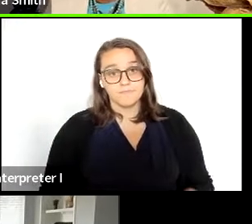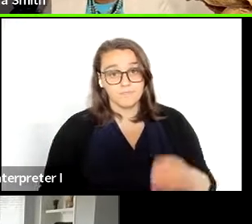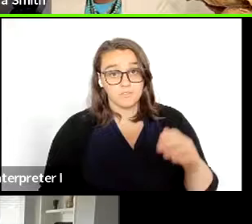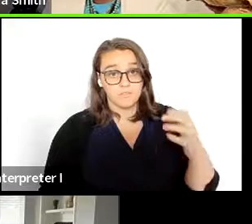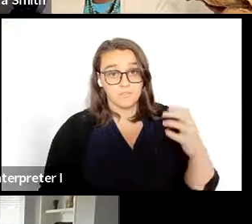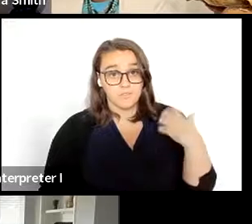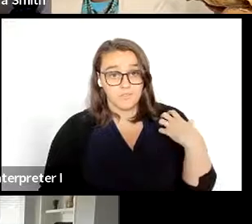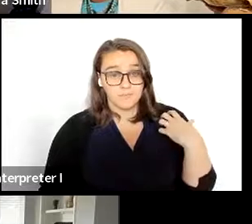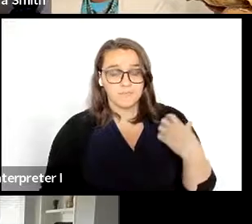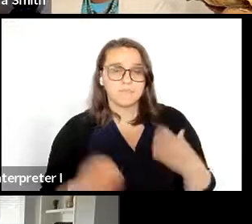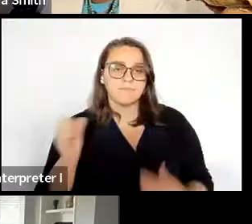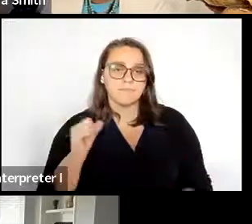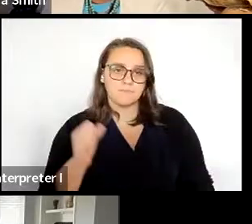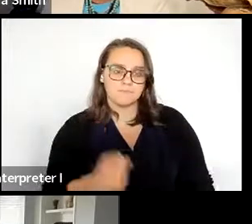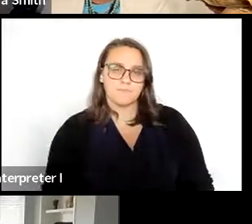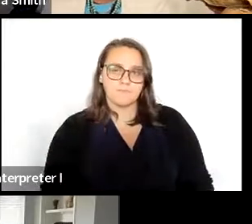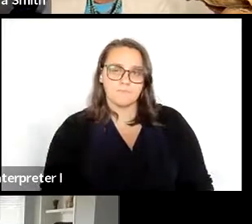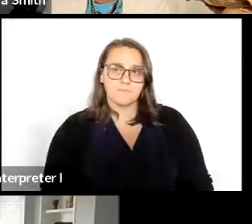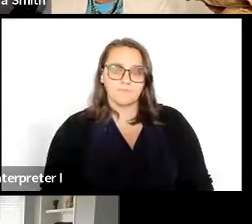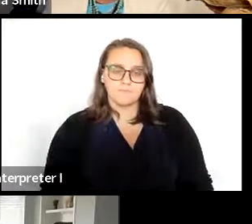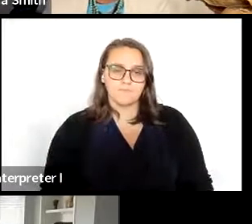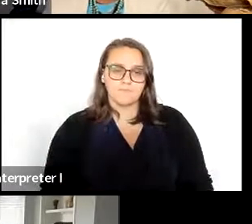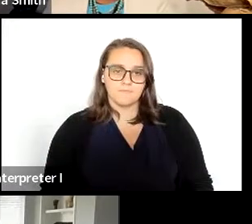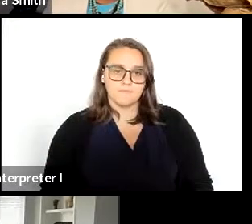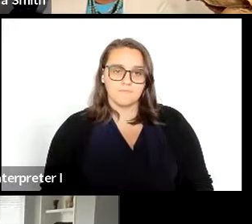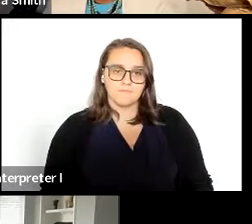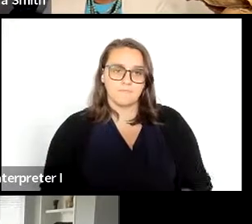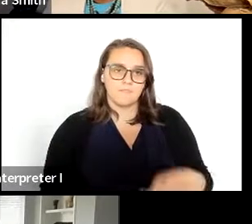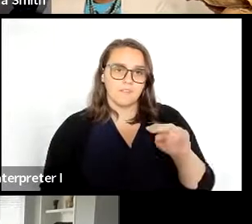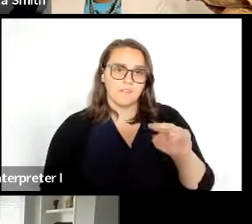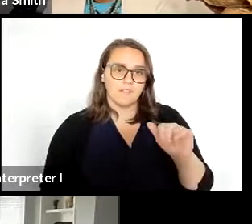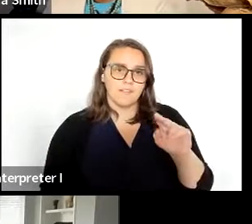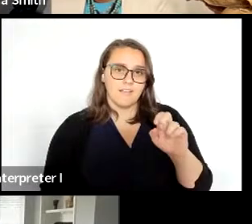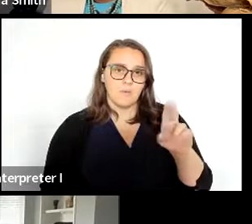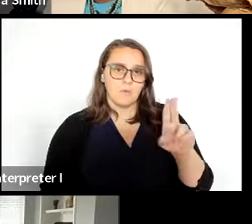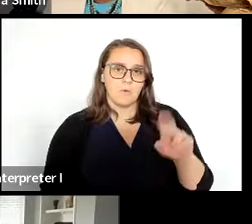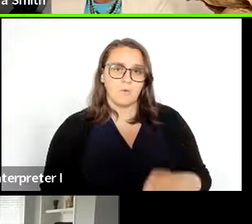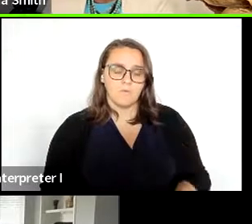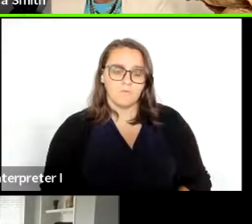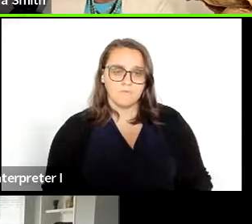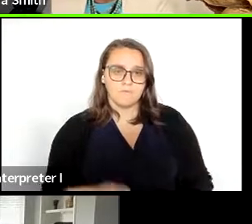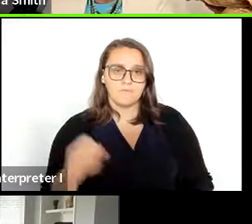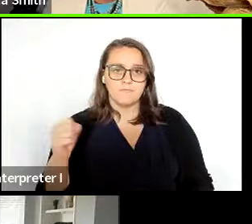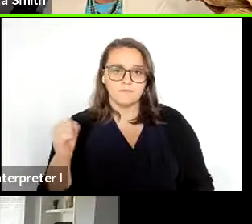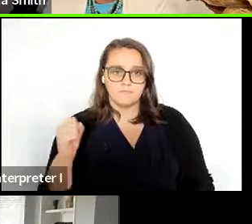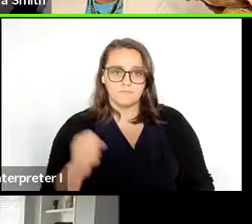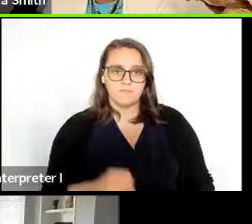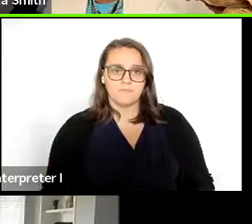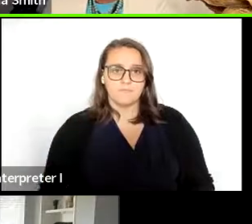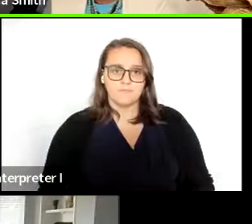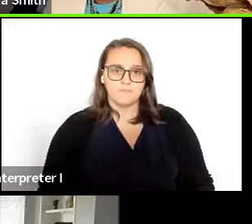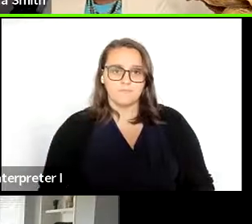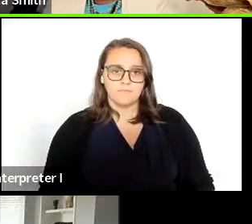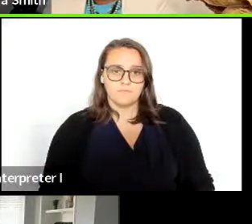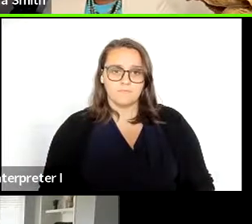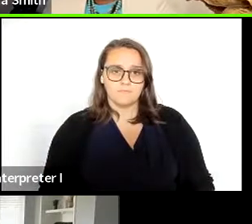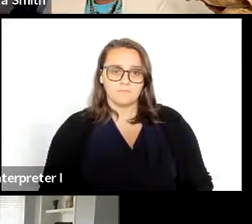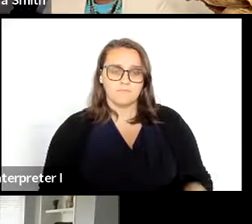Mendelson. Yes. Chairman Mendelson votes yes. Councilmember Nadeau. Yes. Councilmember Nadeau votes yes. Councilmember